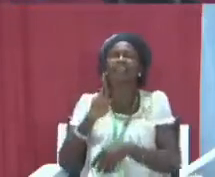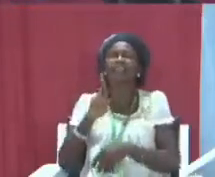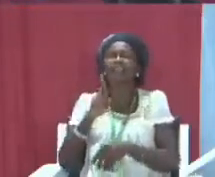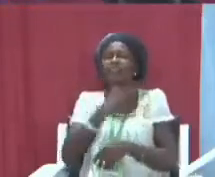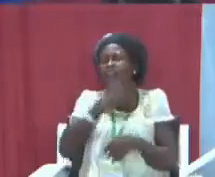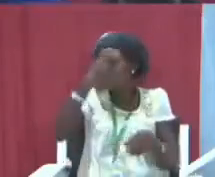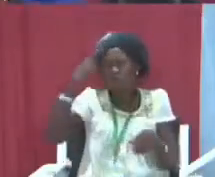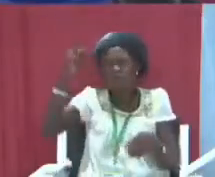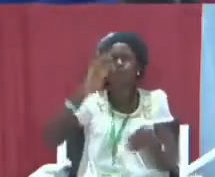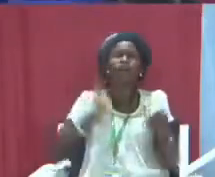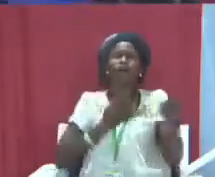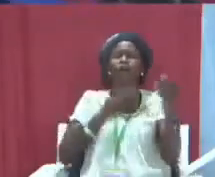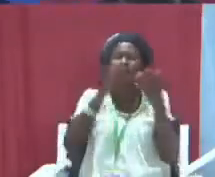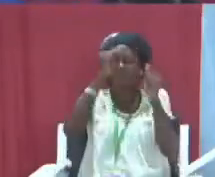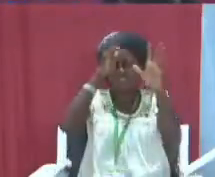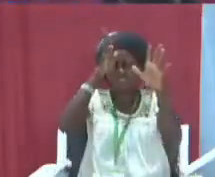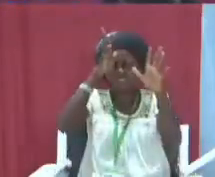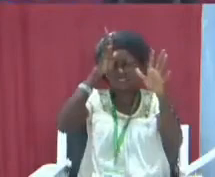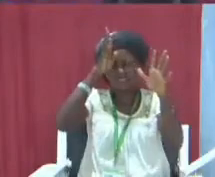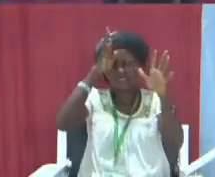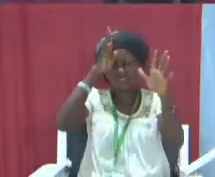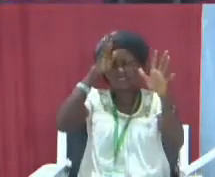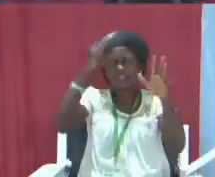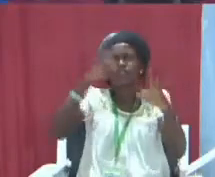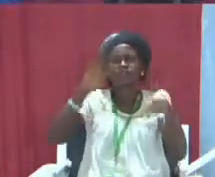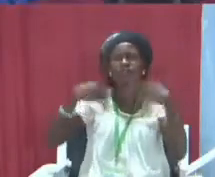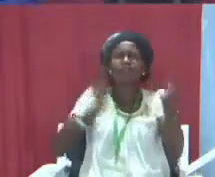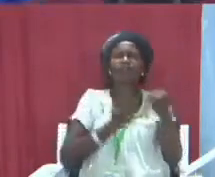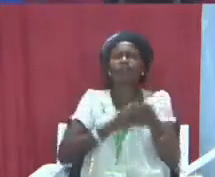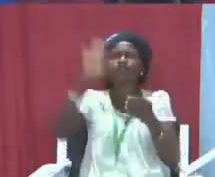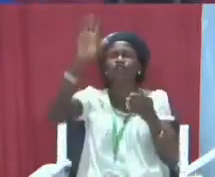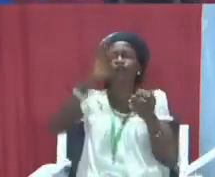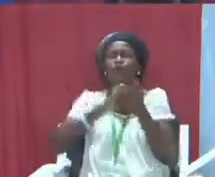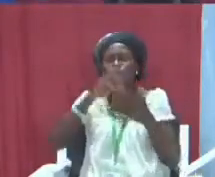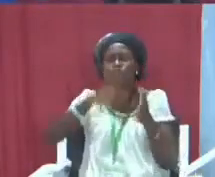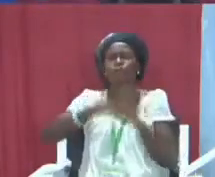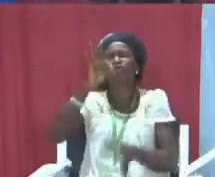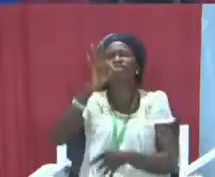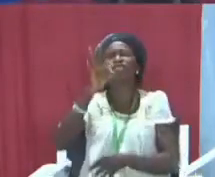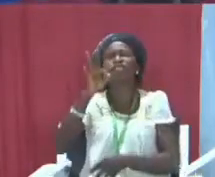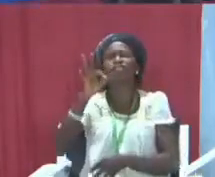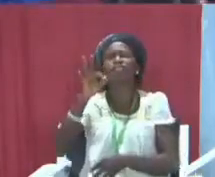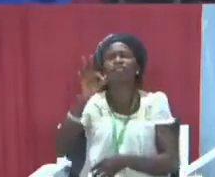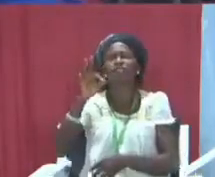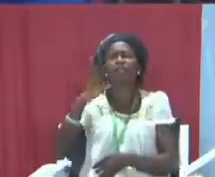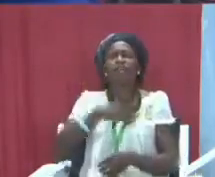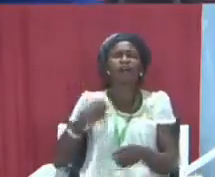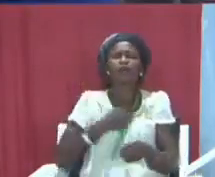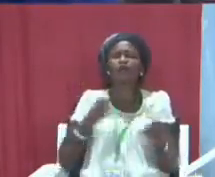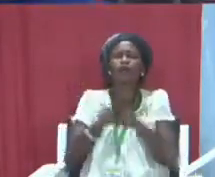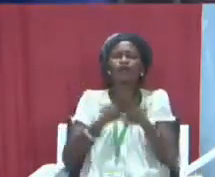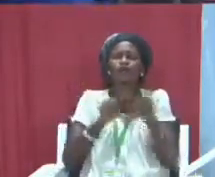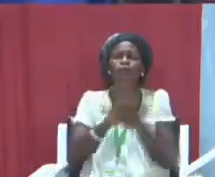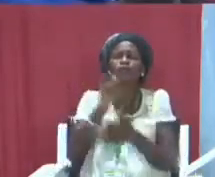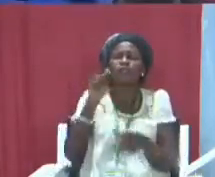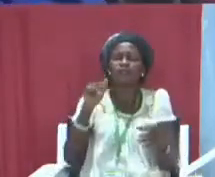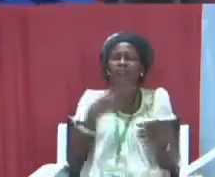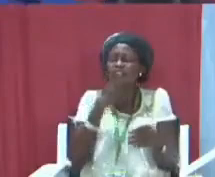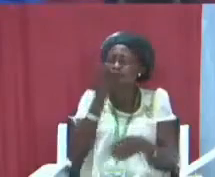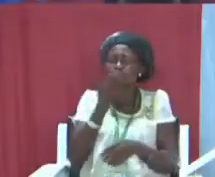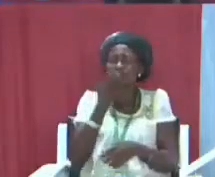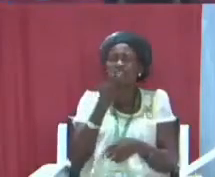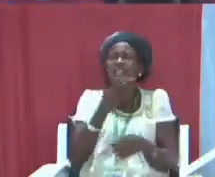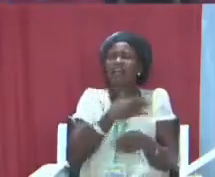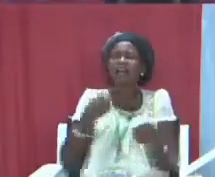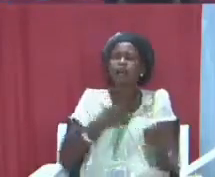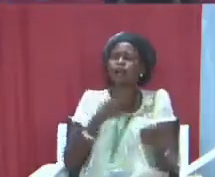And because you are our Father, you have given us your own spirit that we also believe and speak.